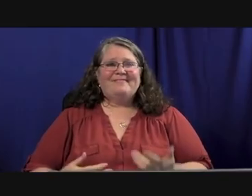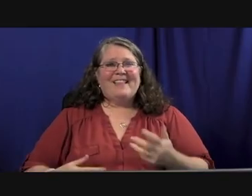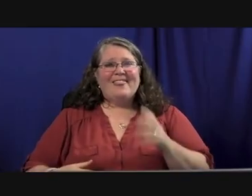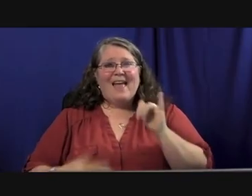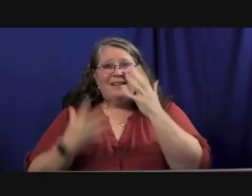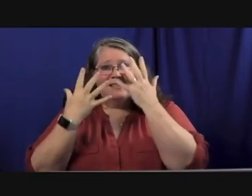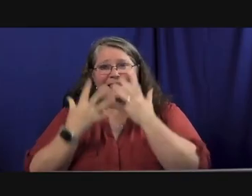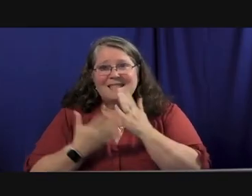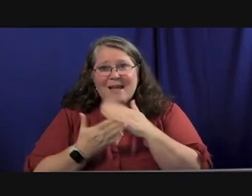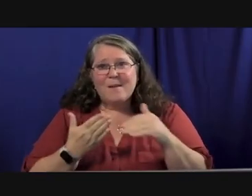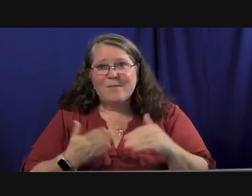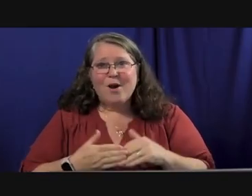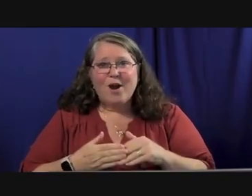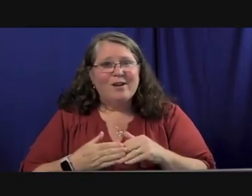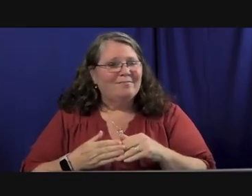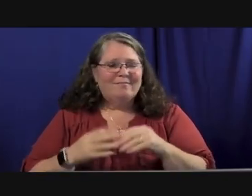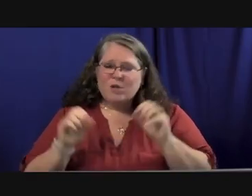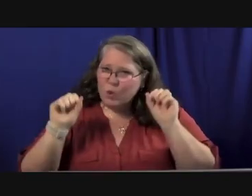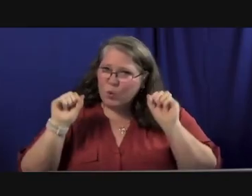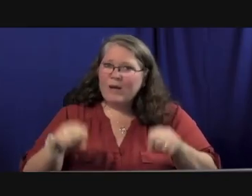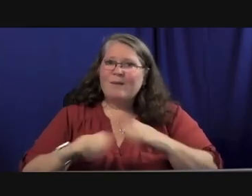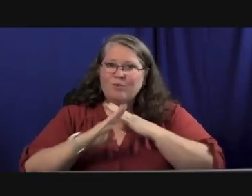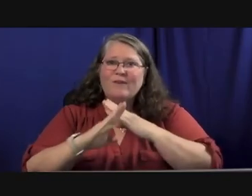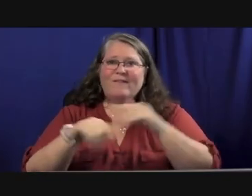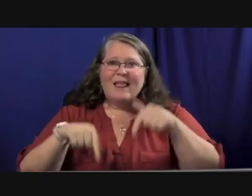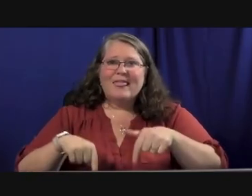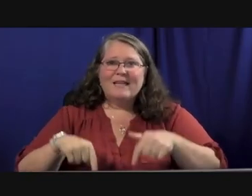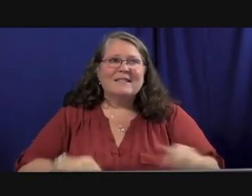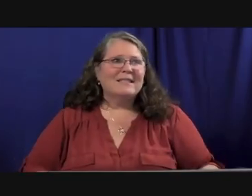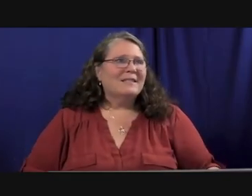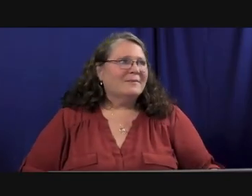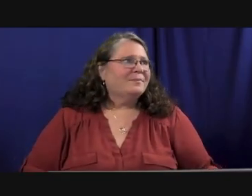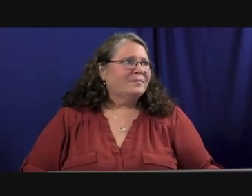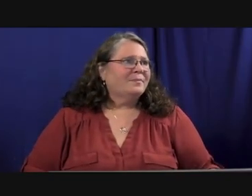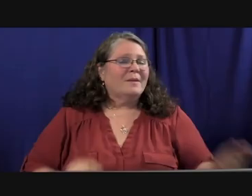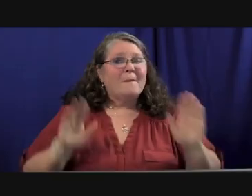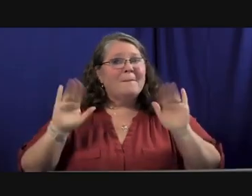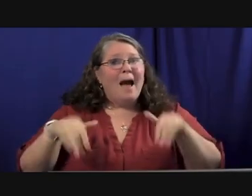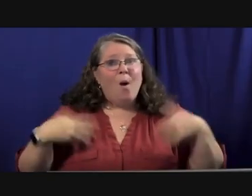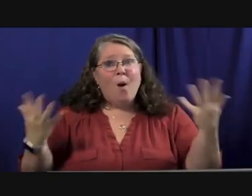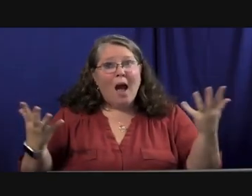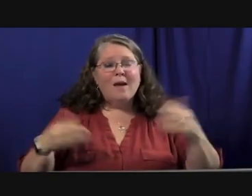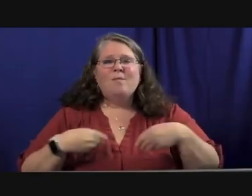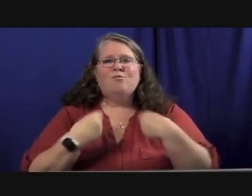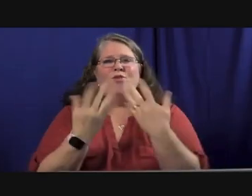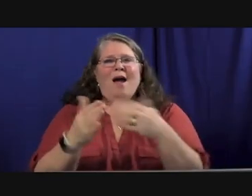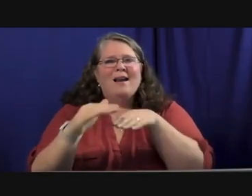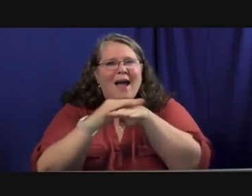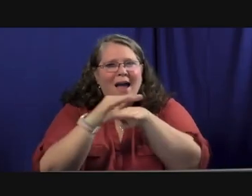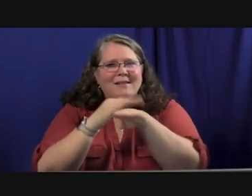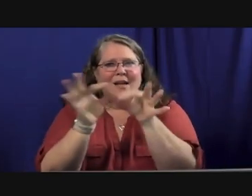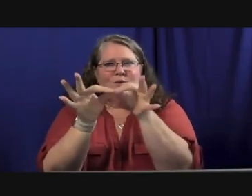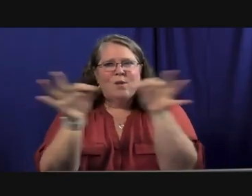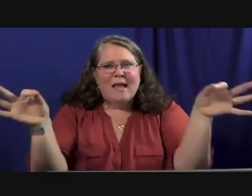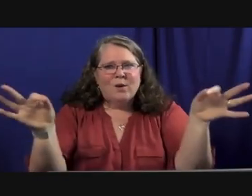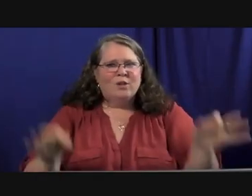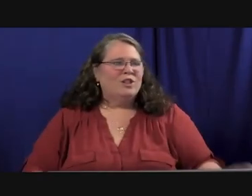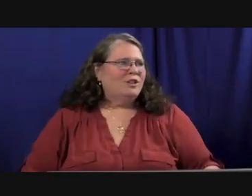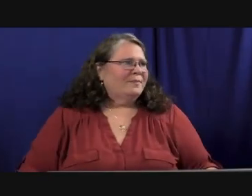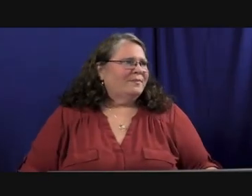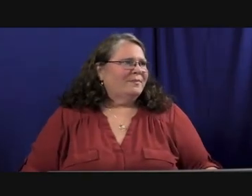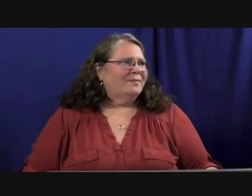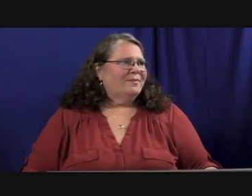is 100% preventable, and that's the sad part. This is preventable. And it's preventable